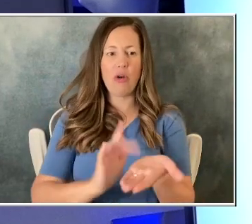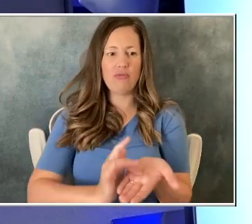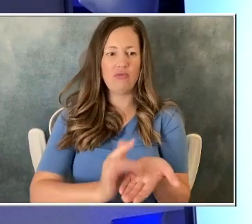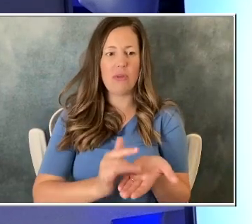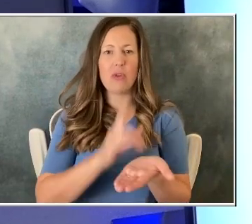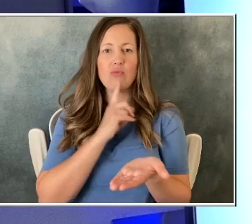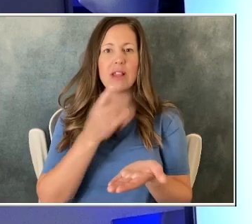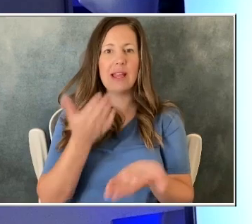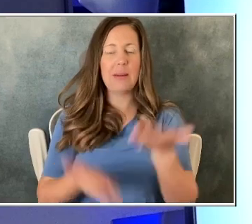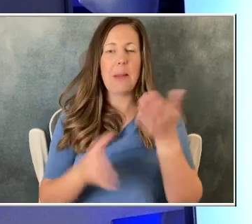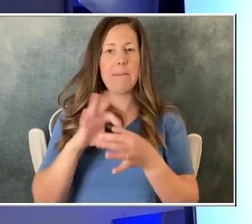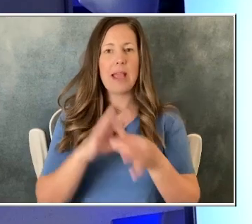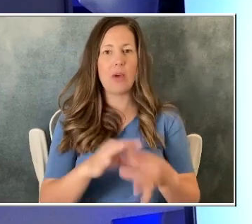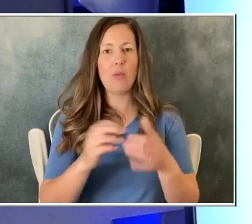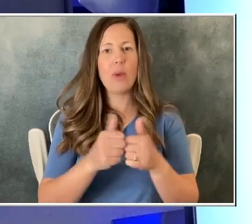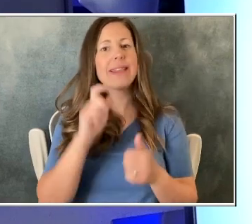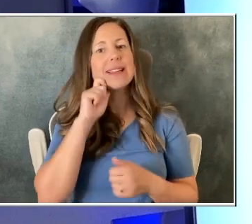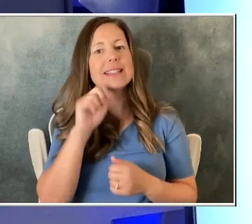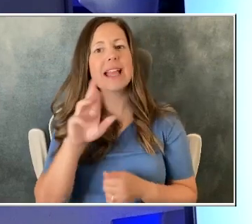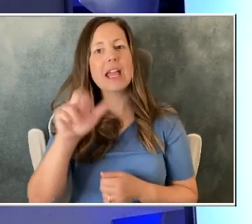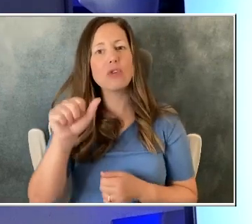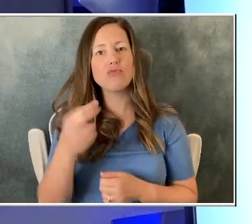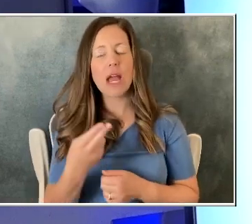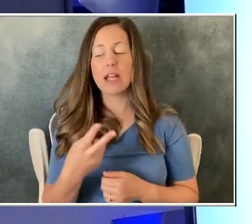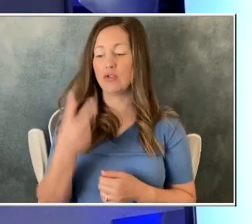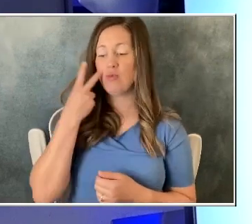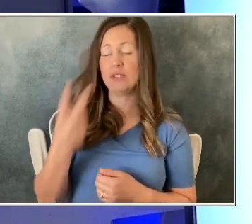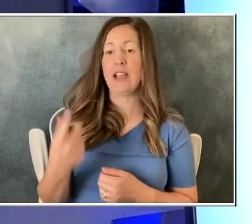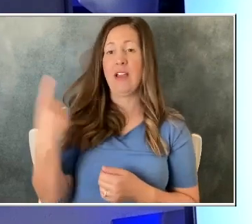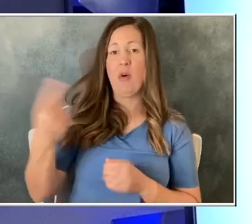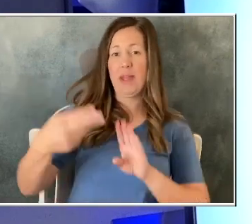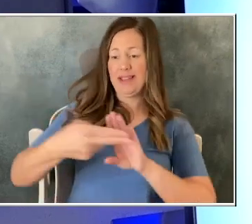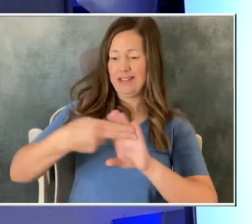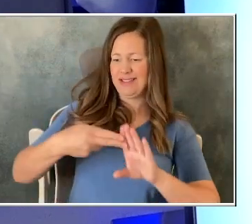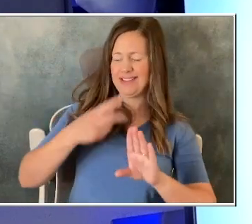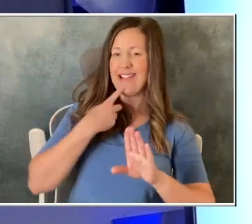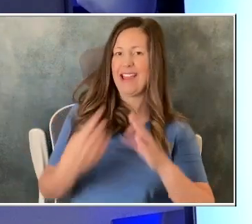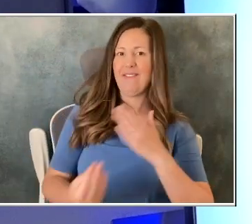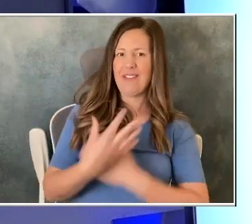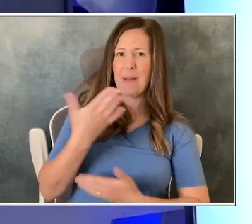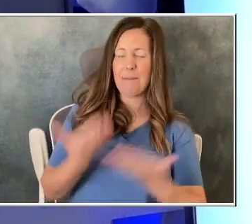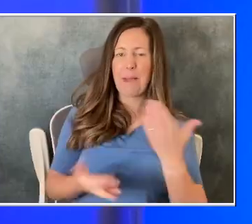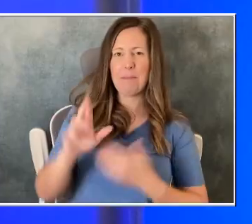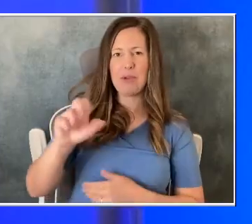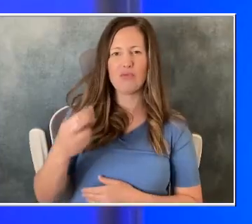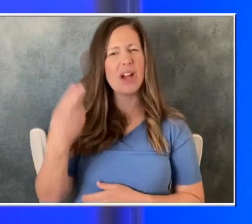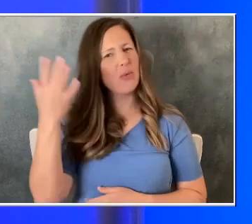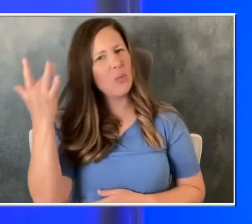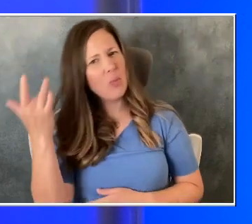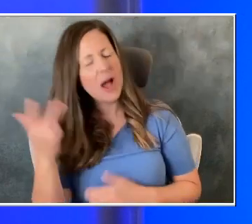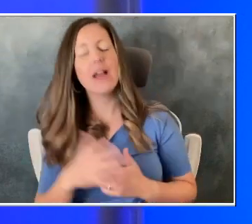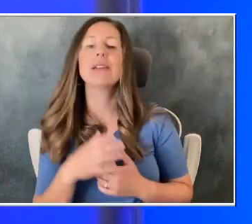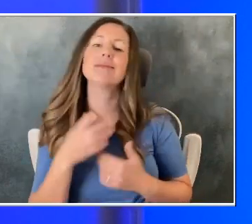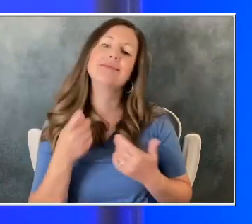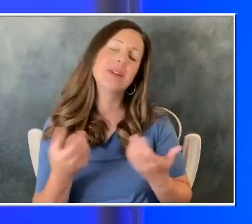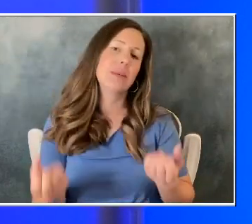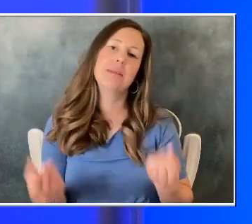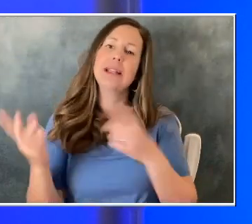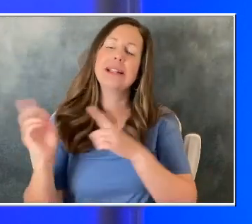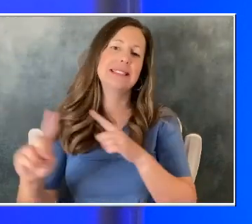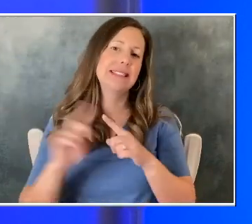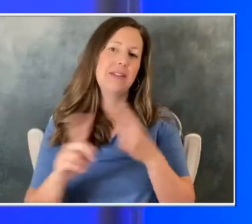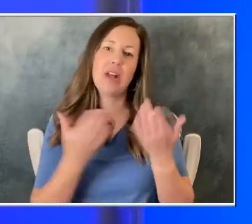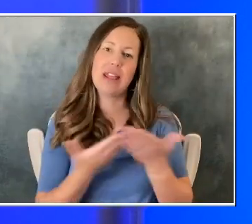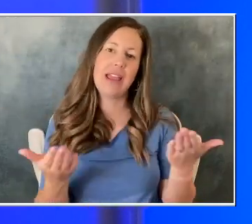skin rash. When you go through and you read the side effects, rash. Why is that? It's many different ways. There's many different ways that a drug